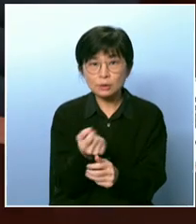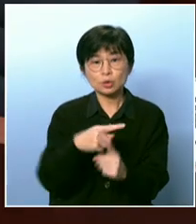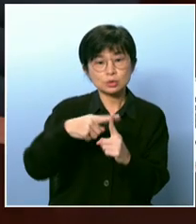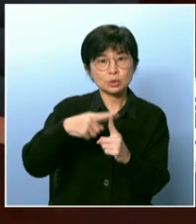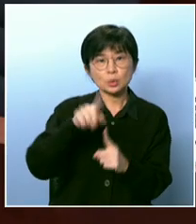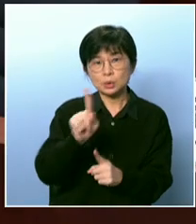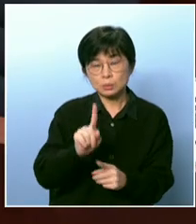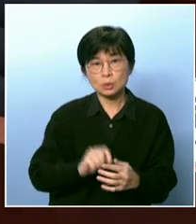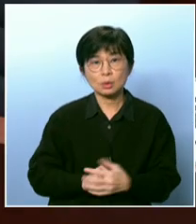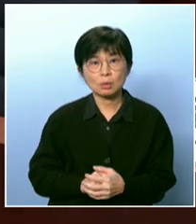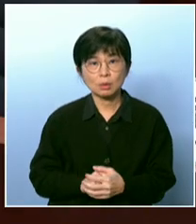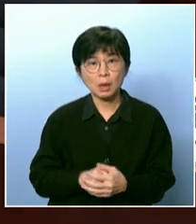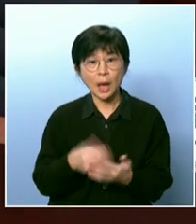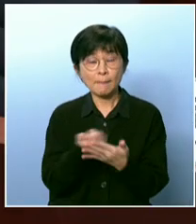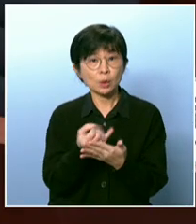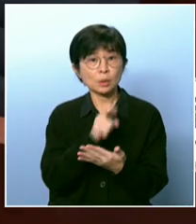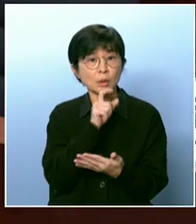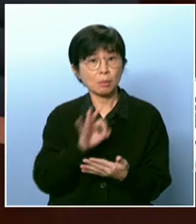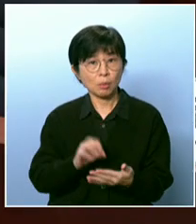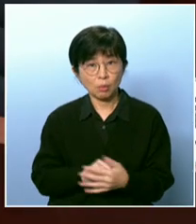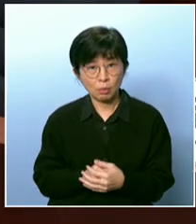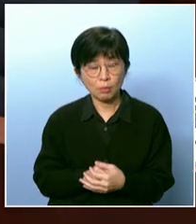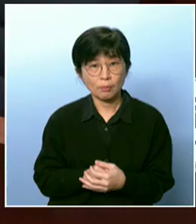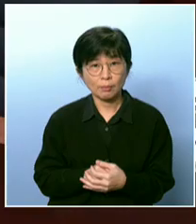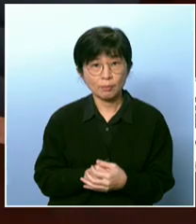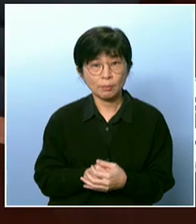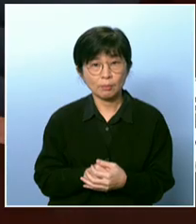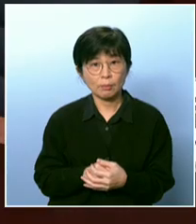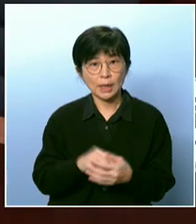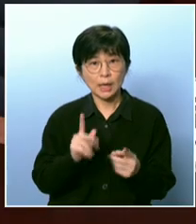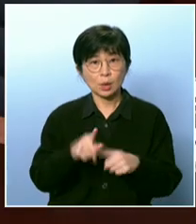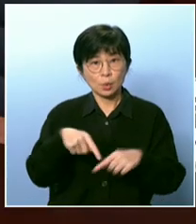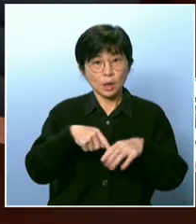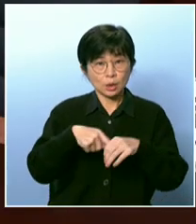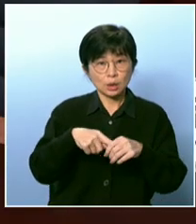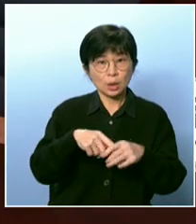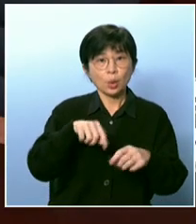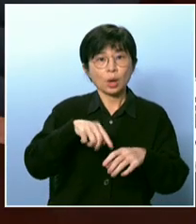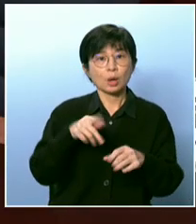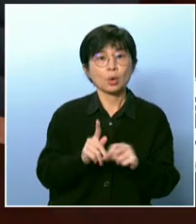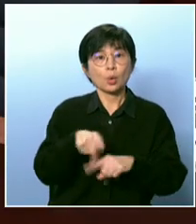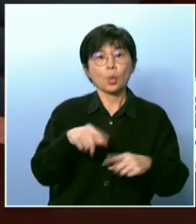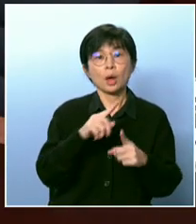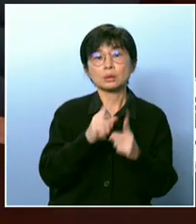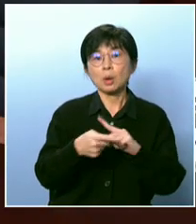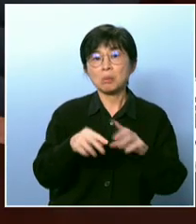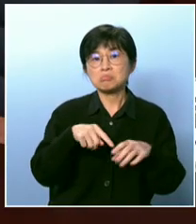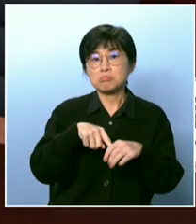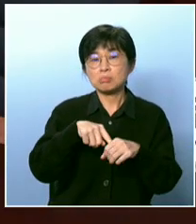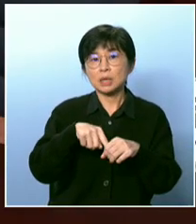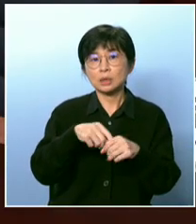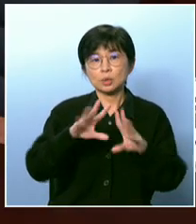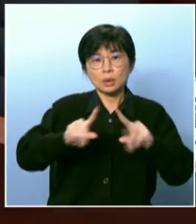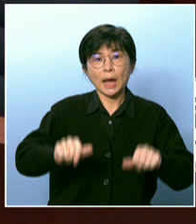much has that actually helped with participants' implementation of their personal development plans? Does the